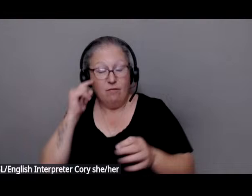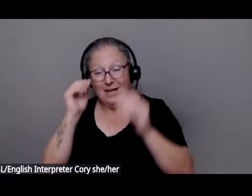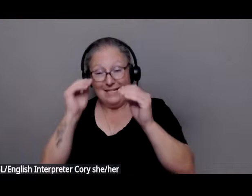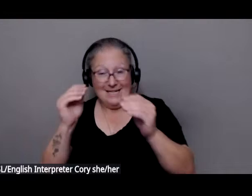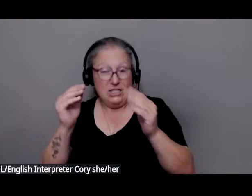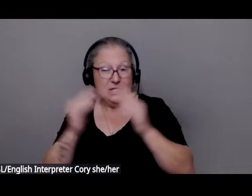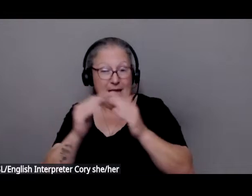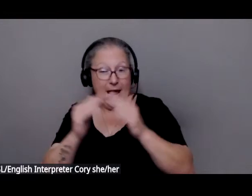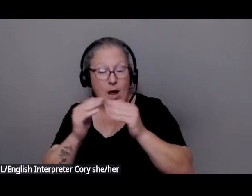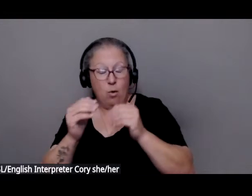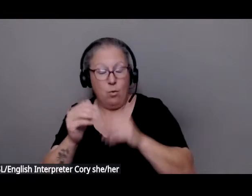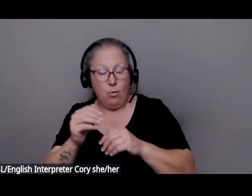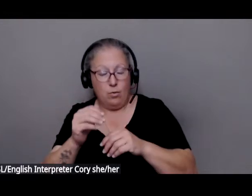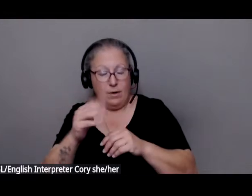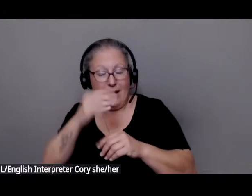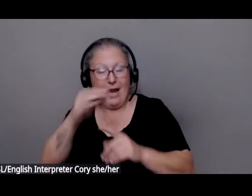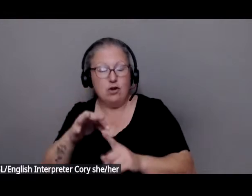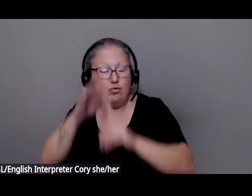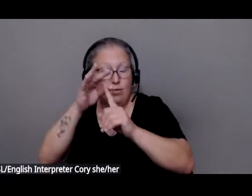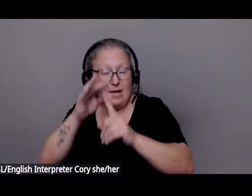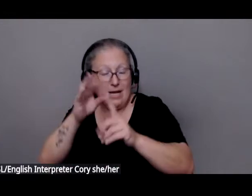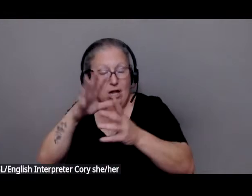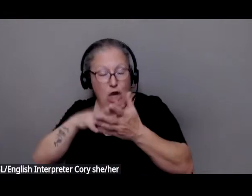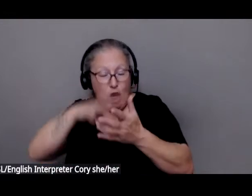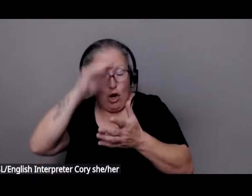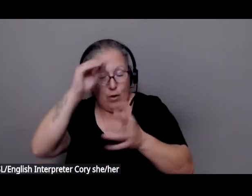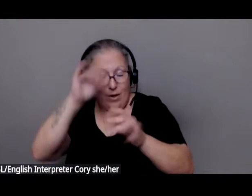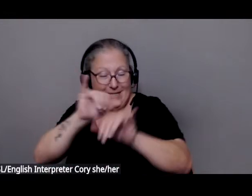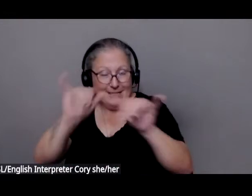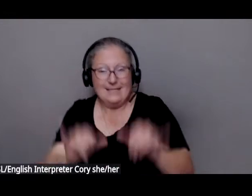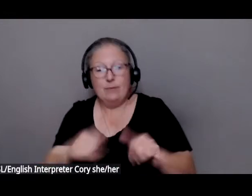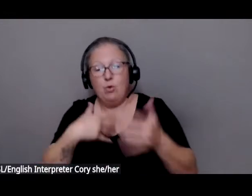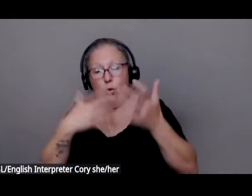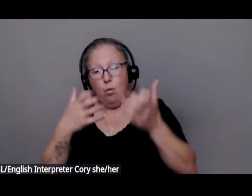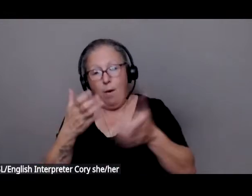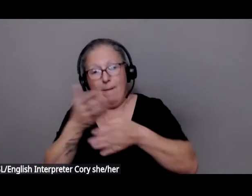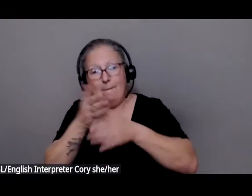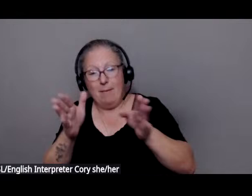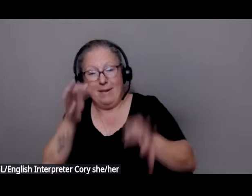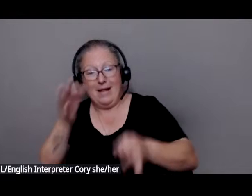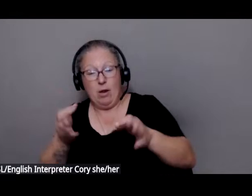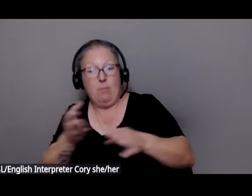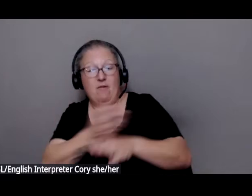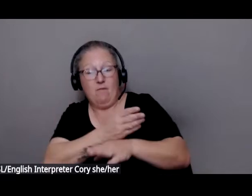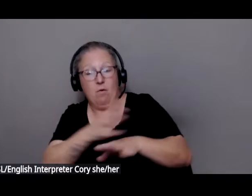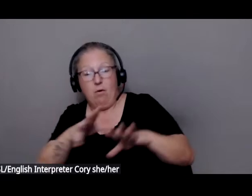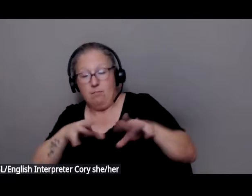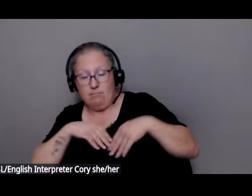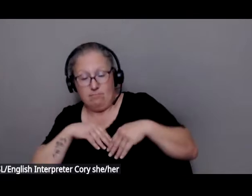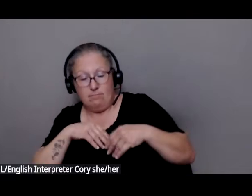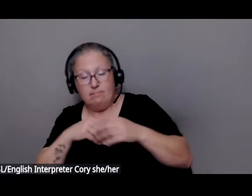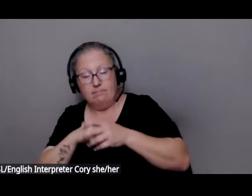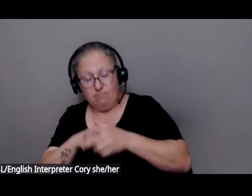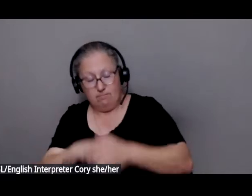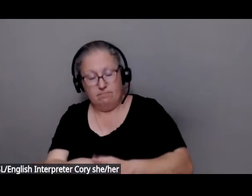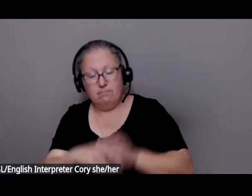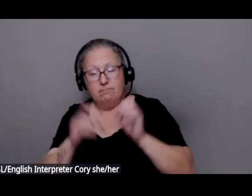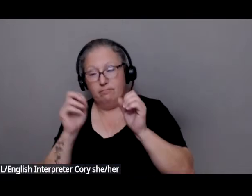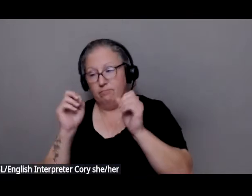Town and unique learning systems. So we just want to have the public hearing before the adoption is.